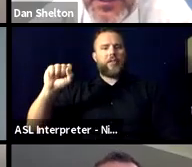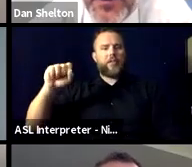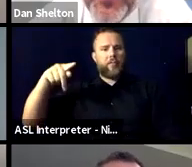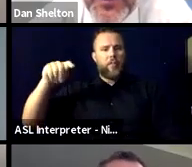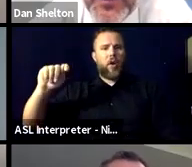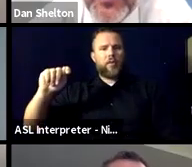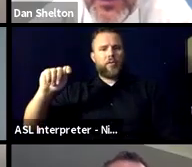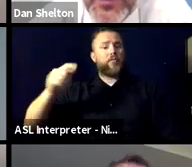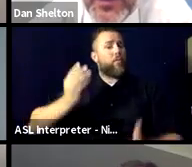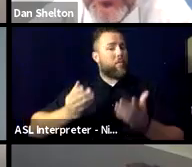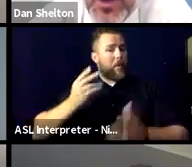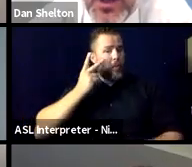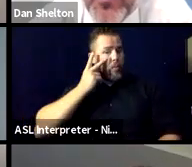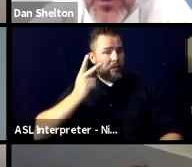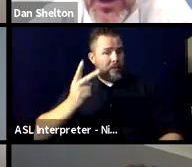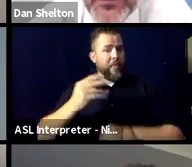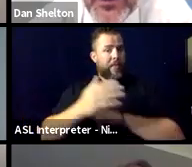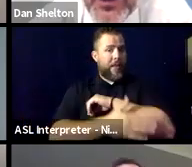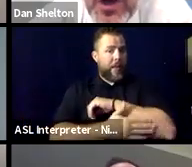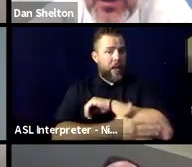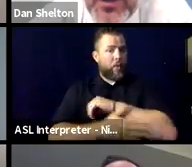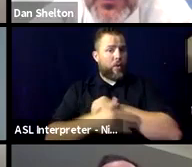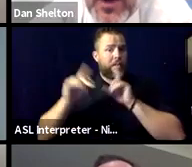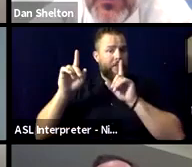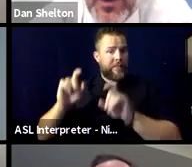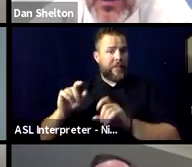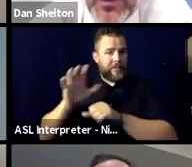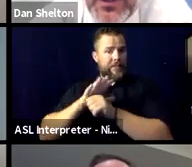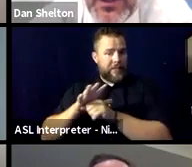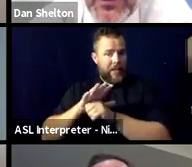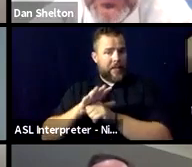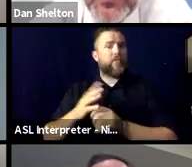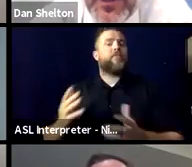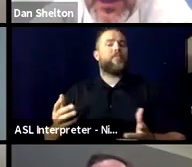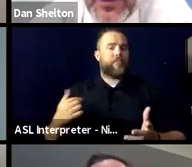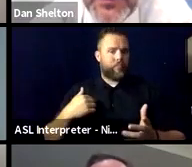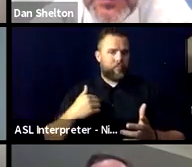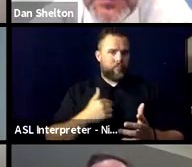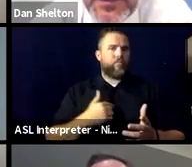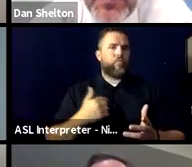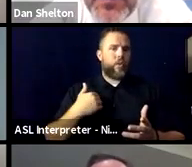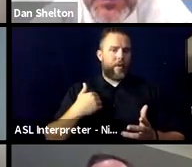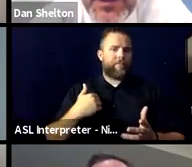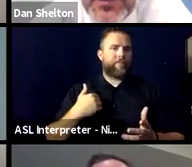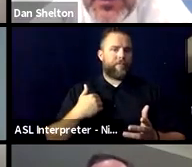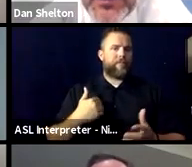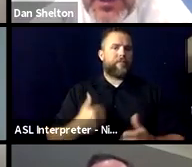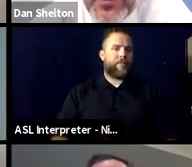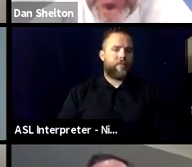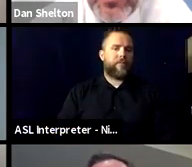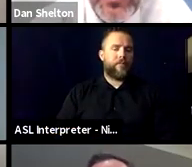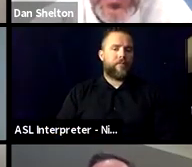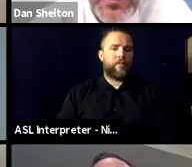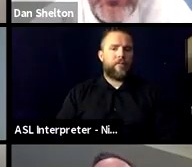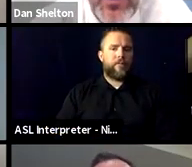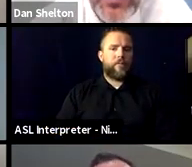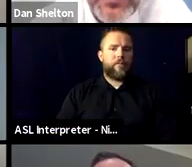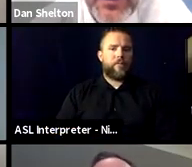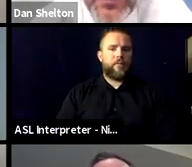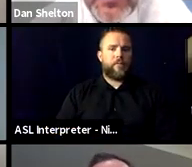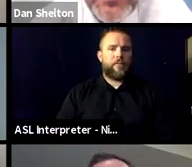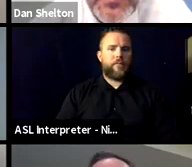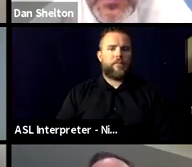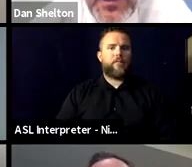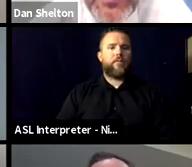sites that have kind of sprung up around. Actually, Kirk is one of the county testing sites. I believe it's every Thursday. Kirk